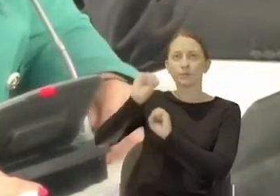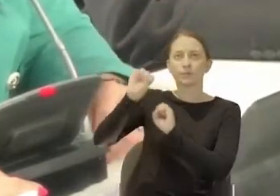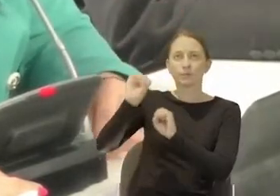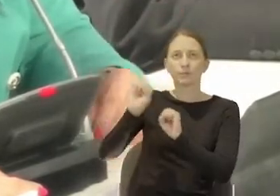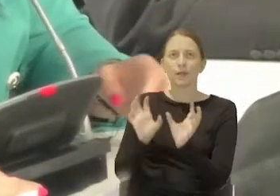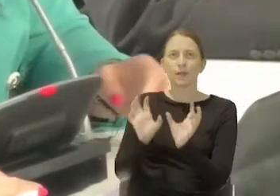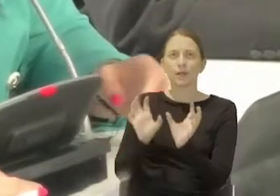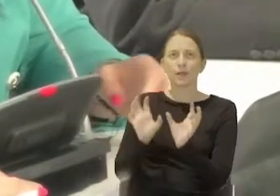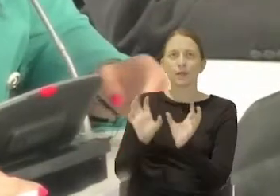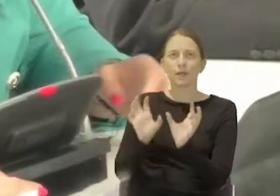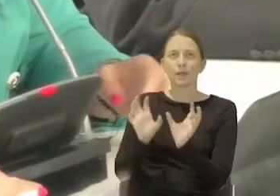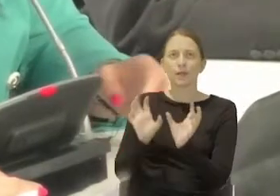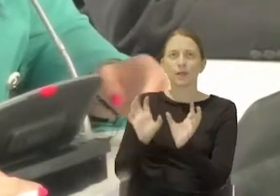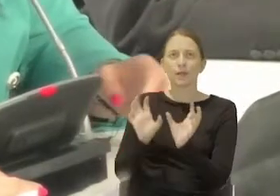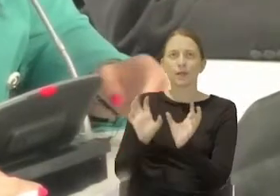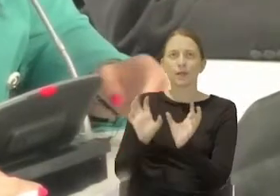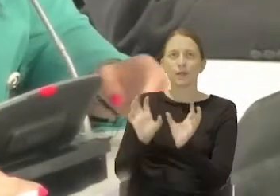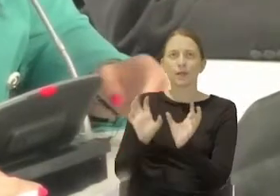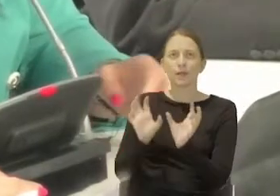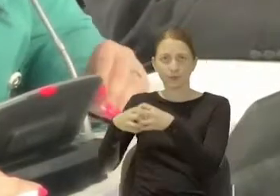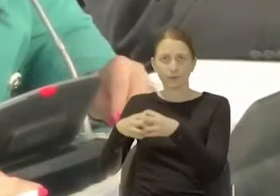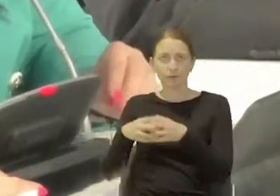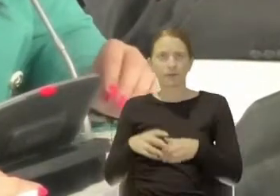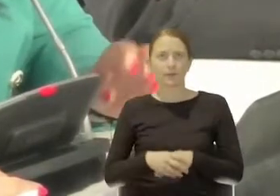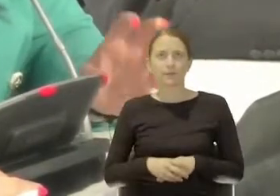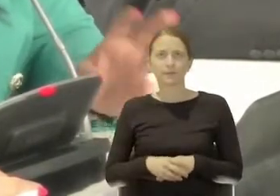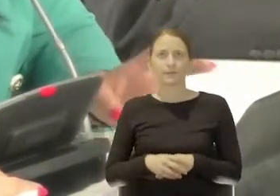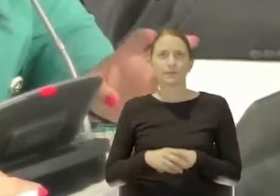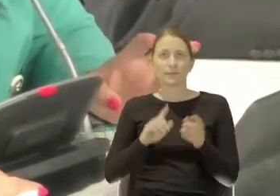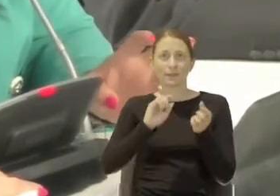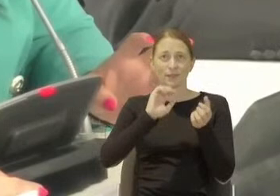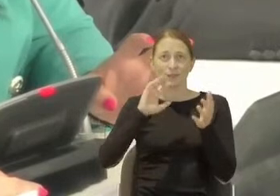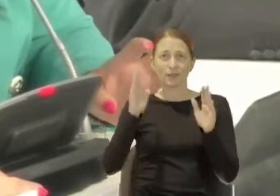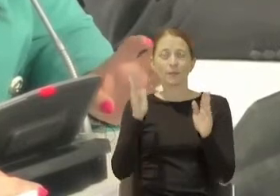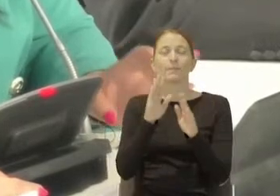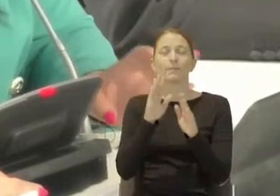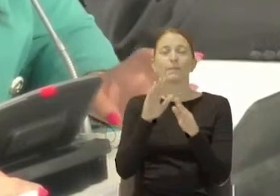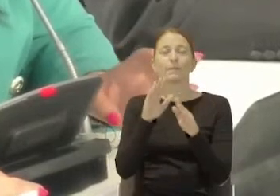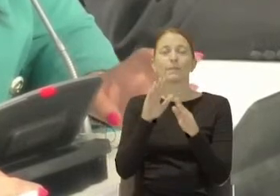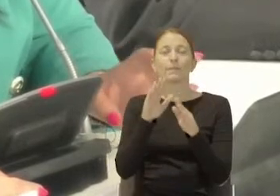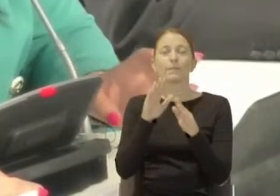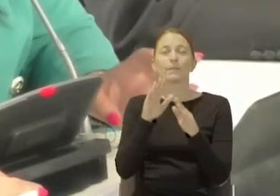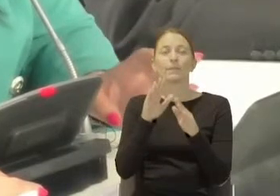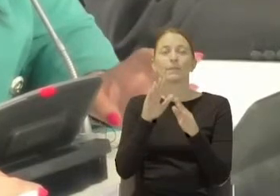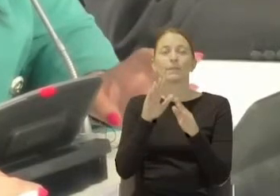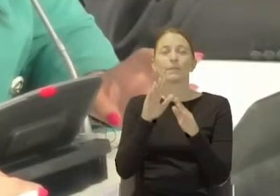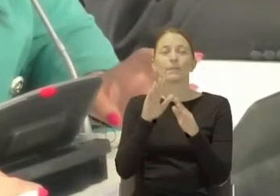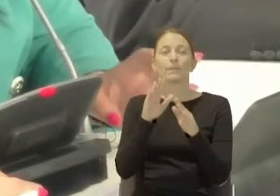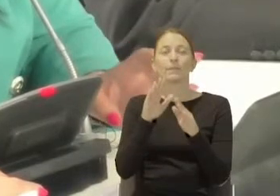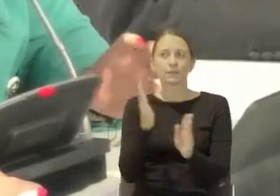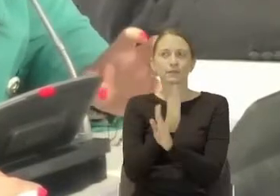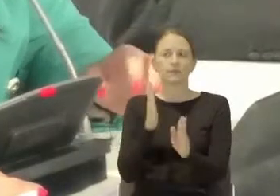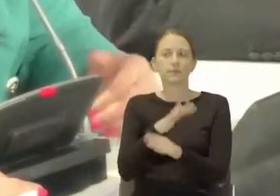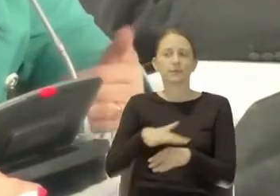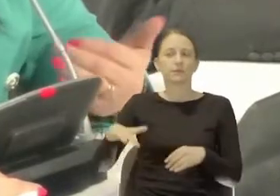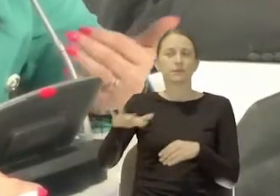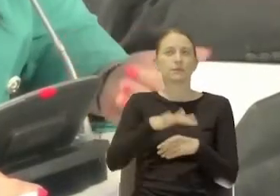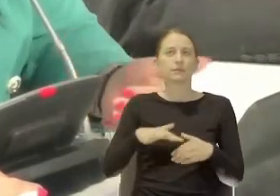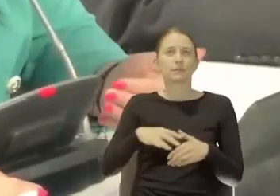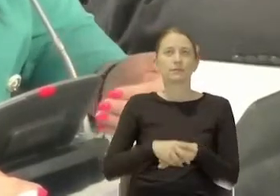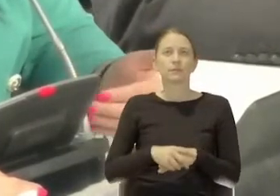climate changes. To prepare cities to face those challenges, Polish government proposed